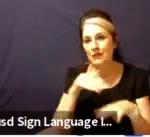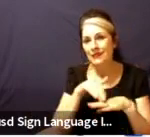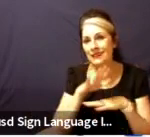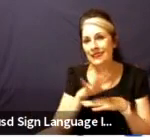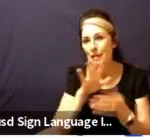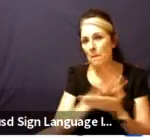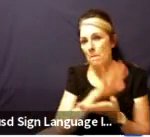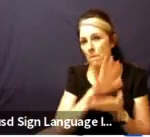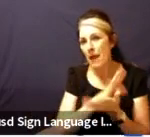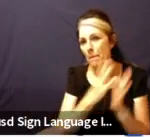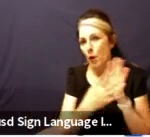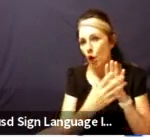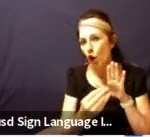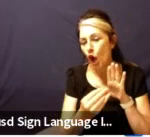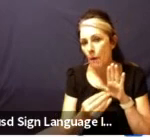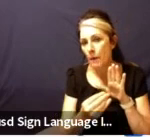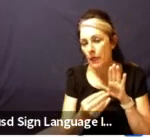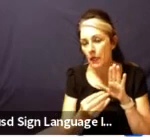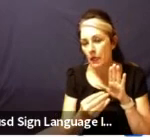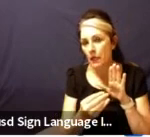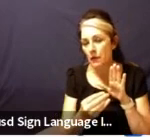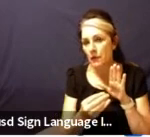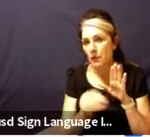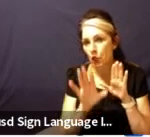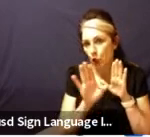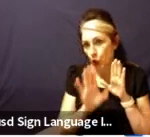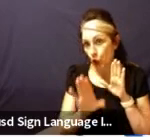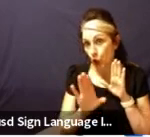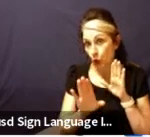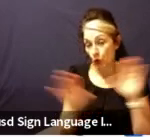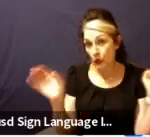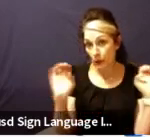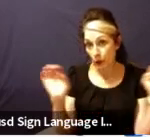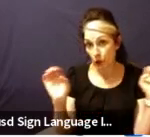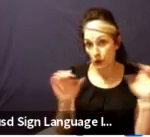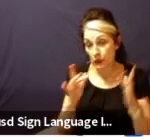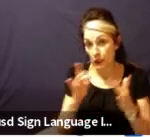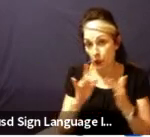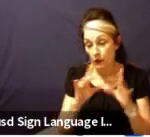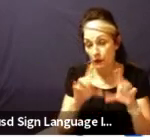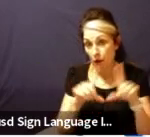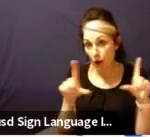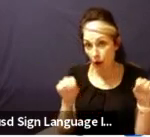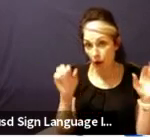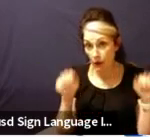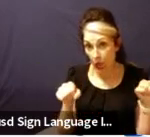paper copy of your emergency contact card.